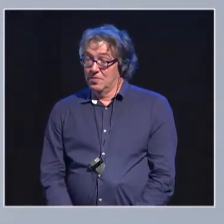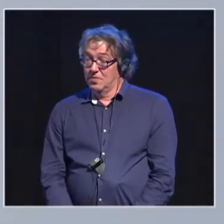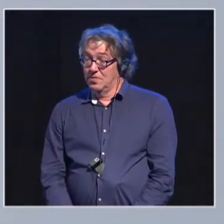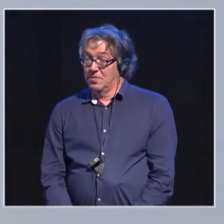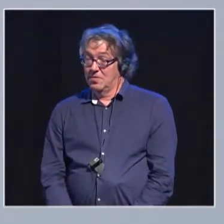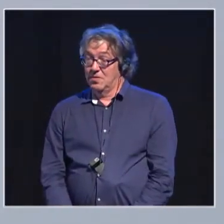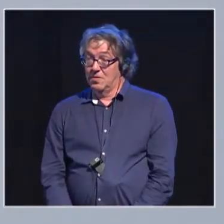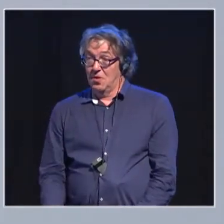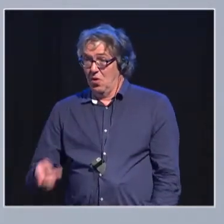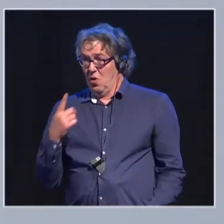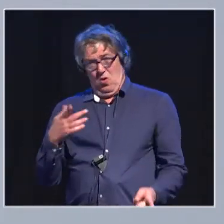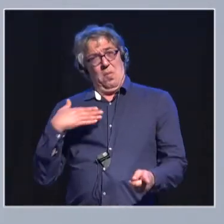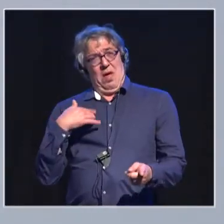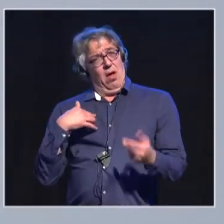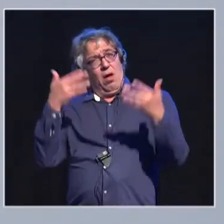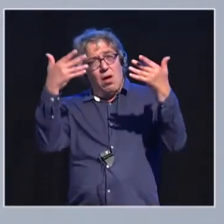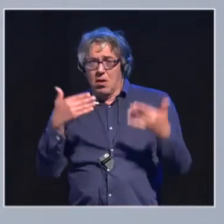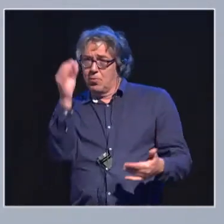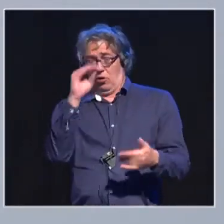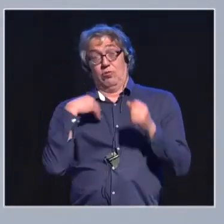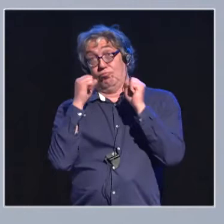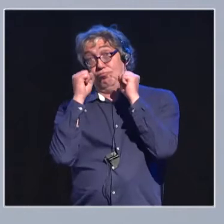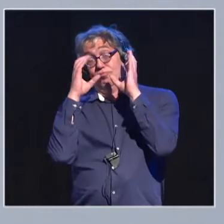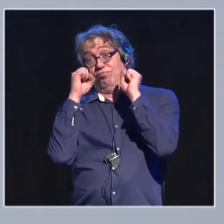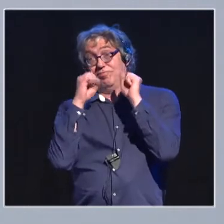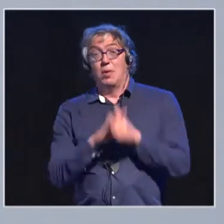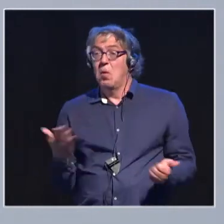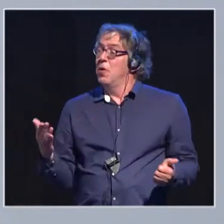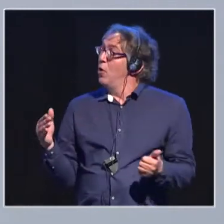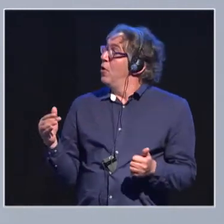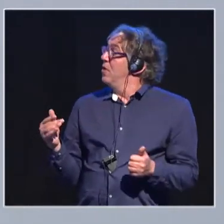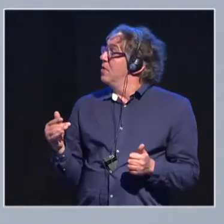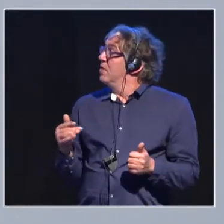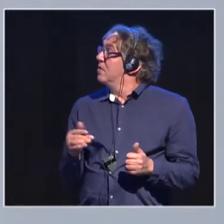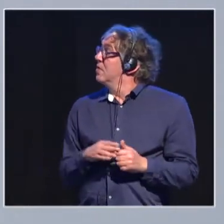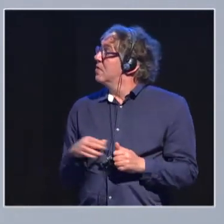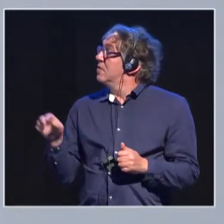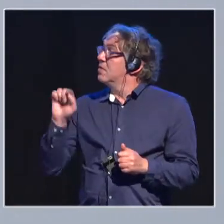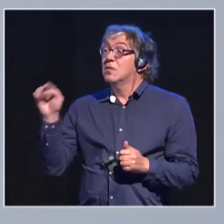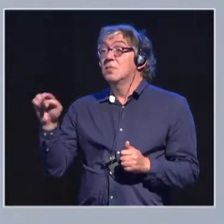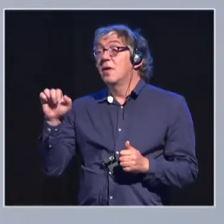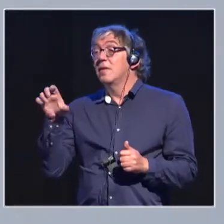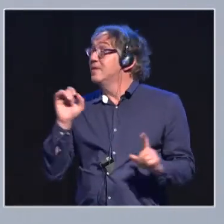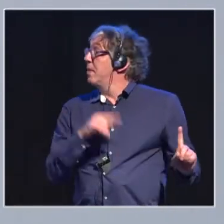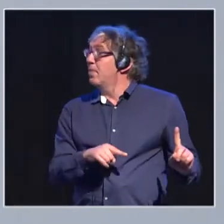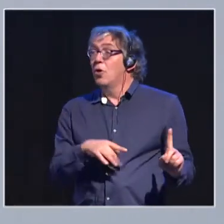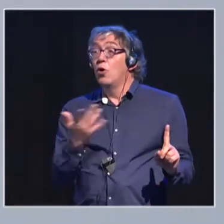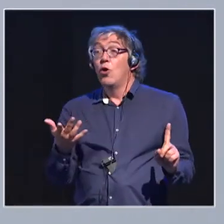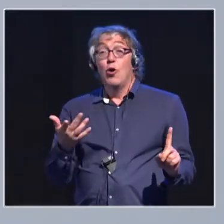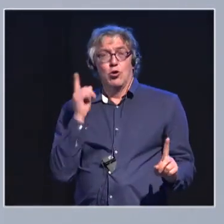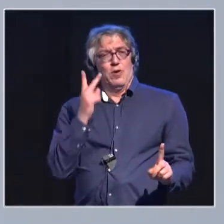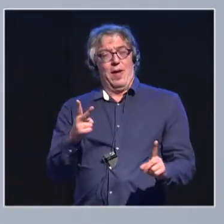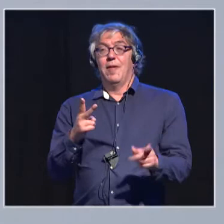me, I'd like to ask Mr. Ansip, what are the risks of the digital divides we